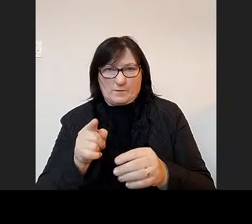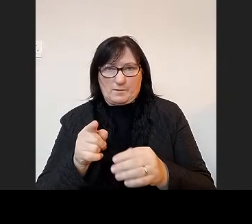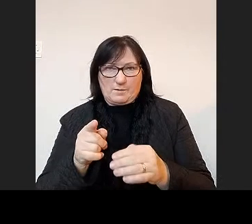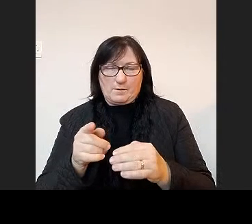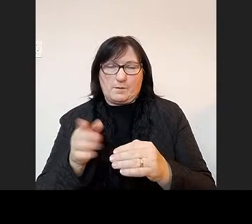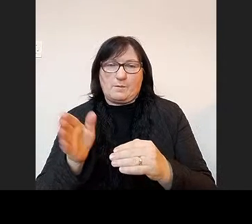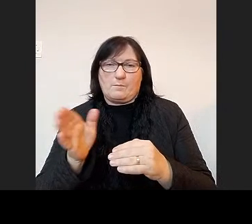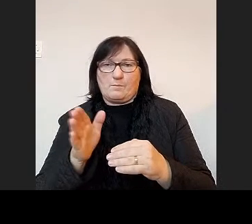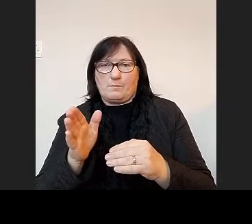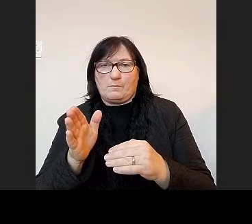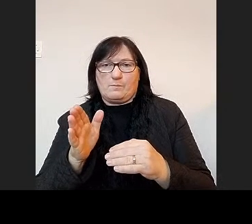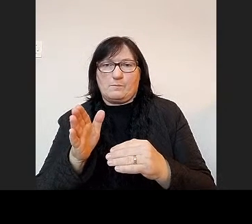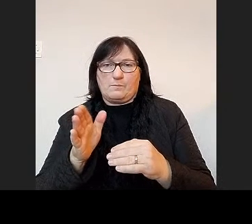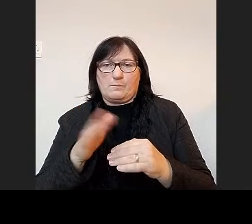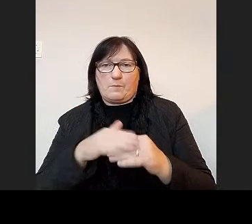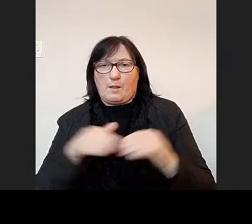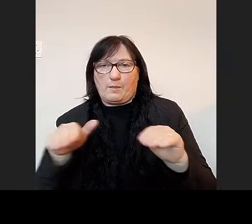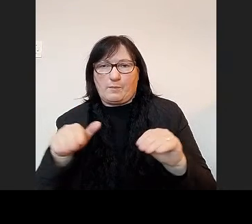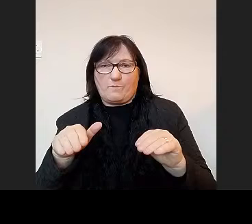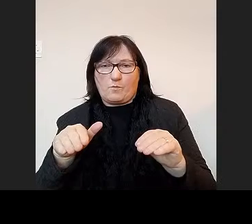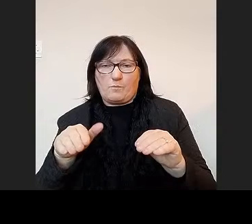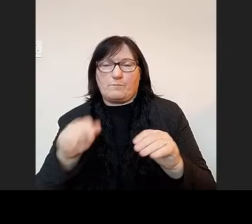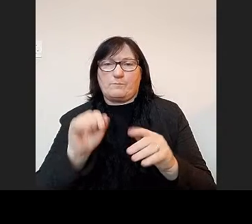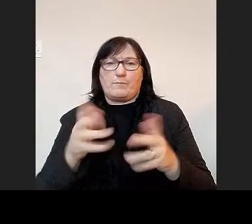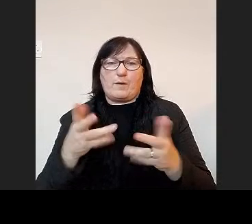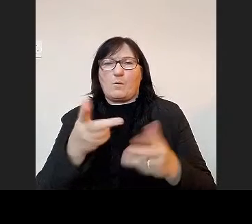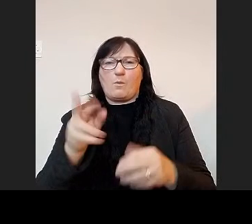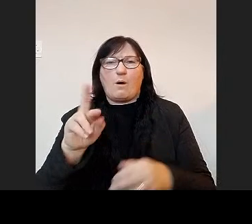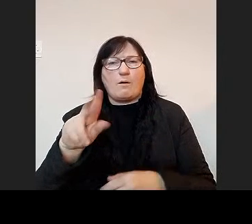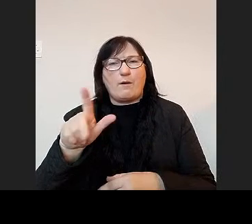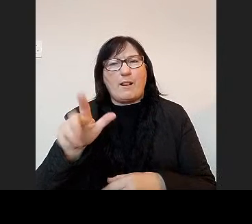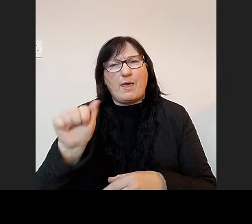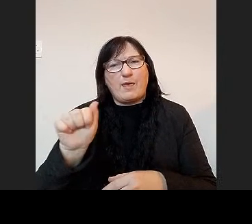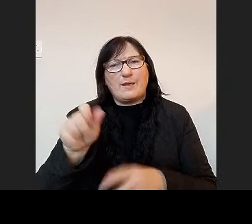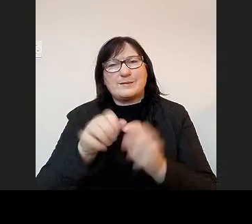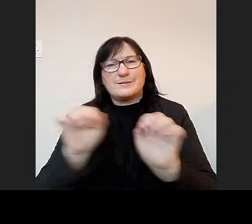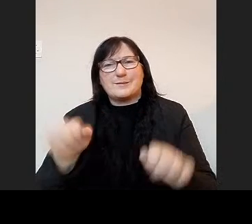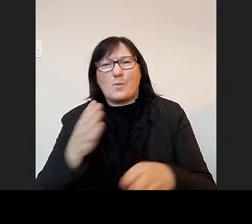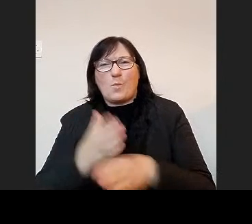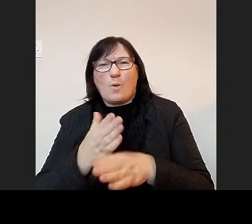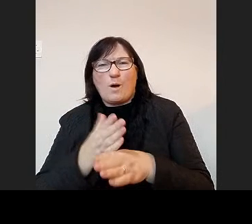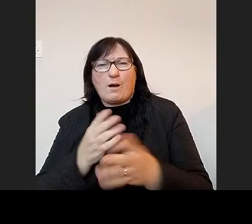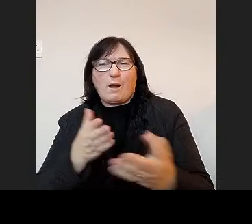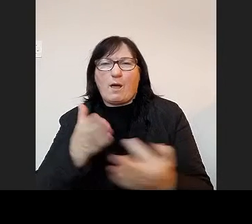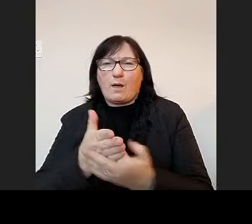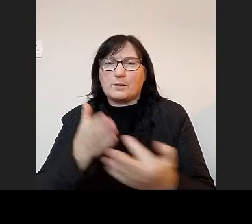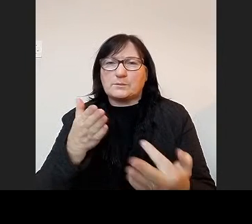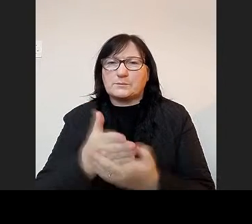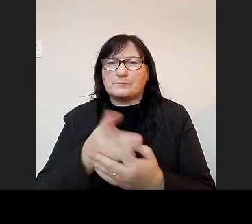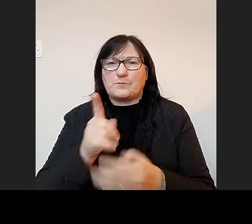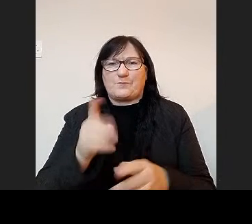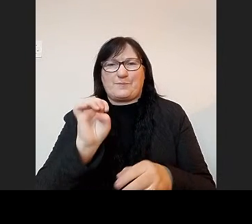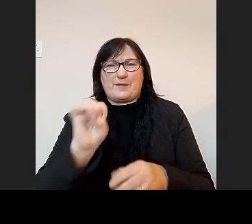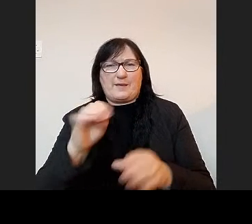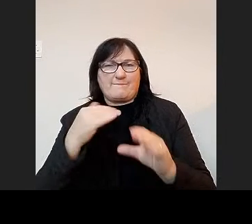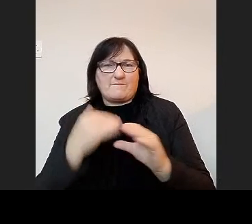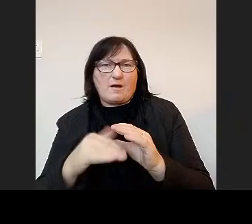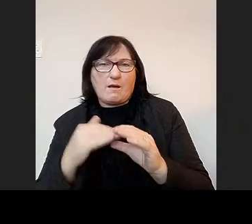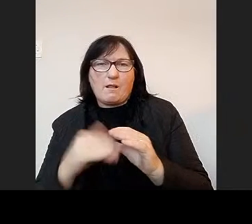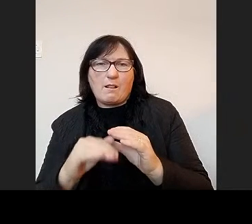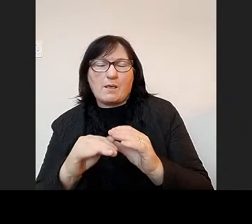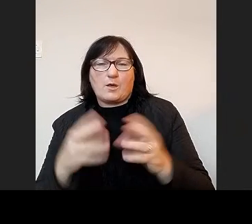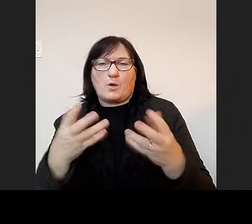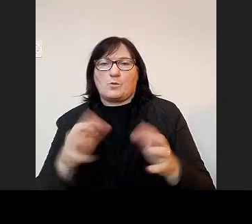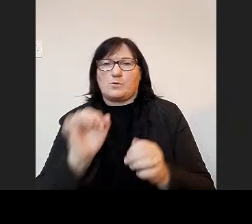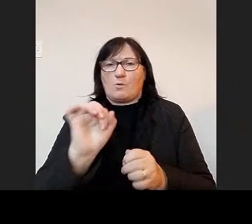take to navigate the RLA system for accessing the system on e-filing using your own credentials,